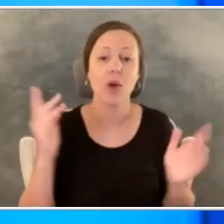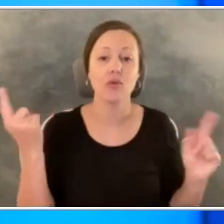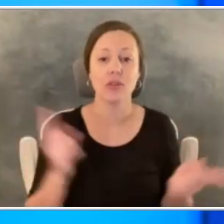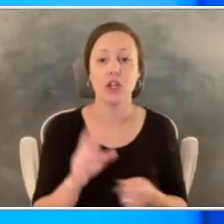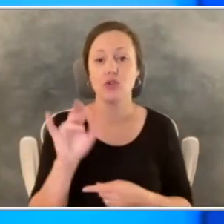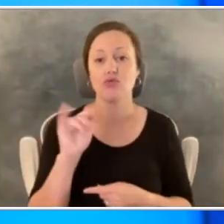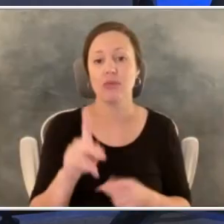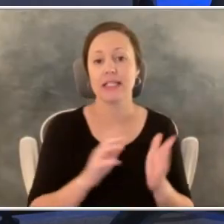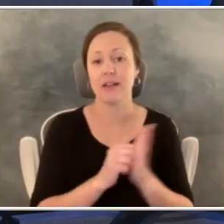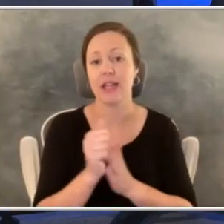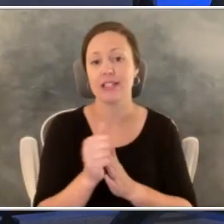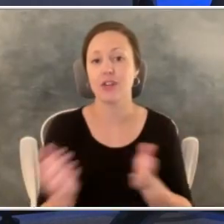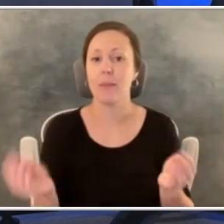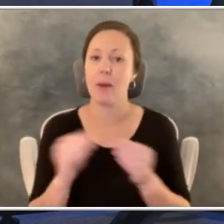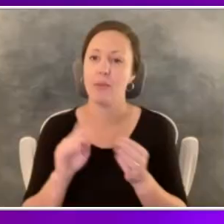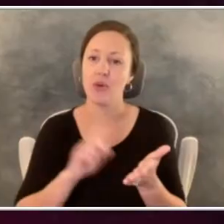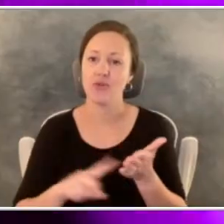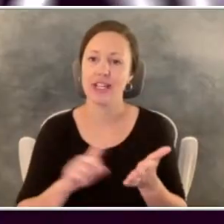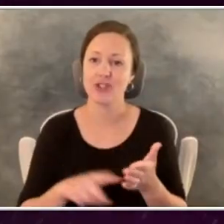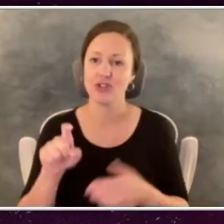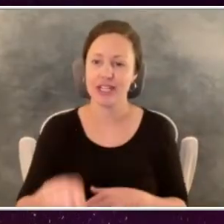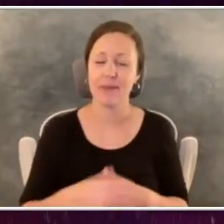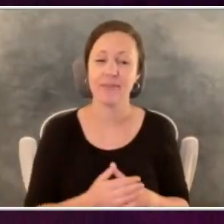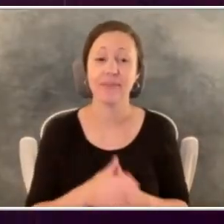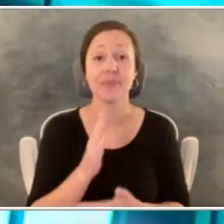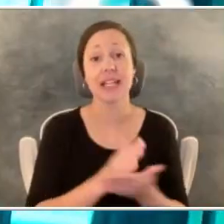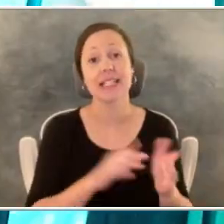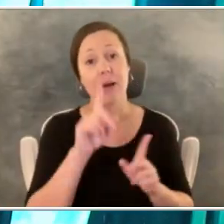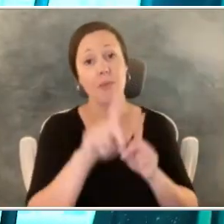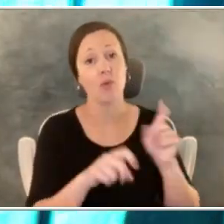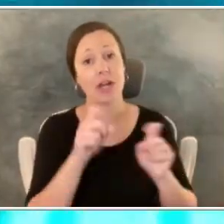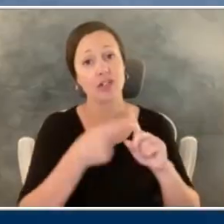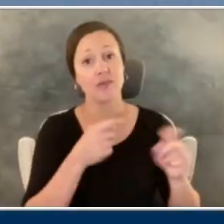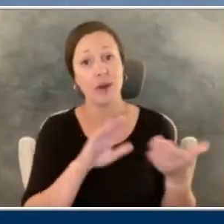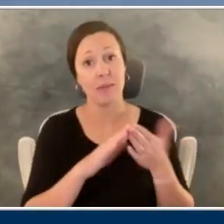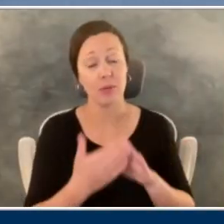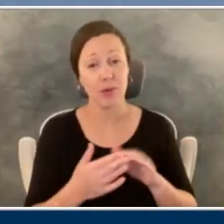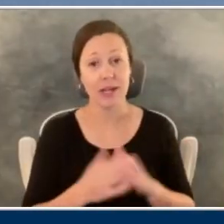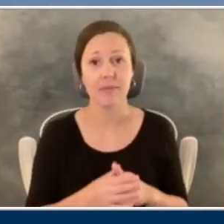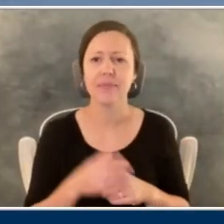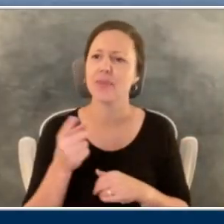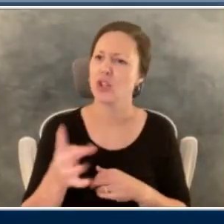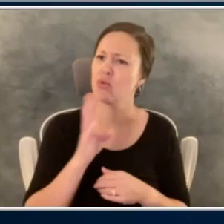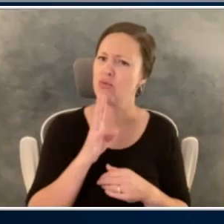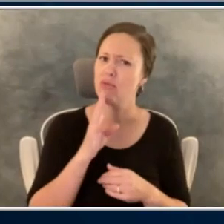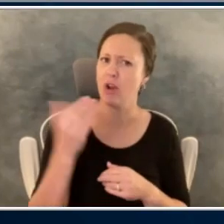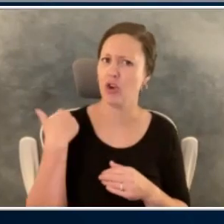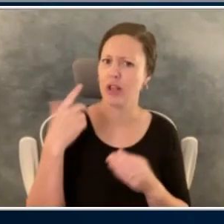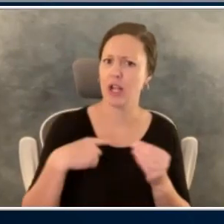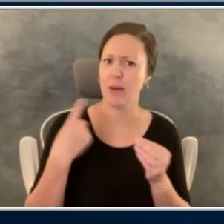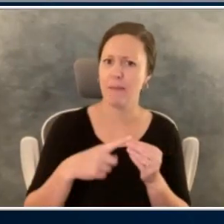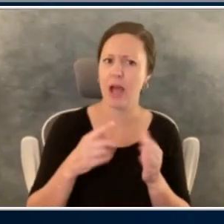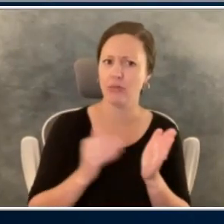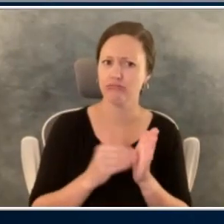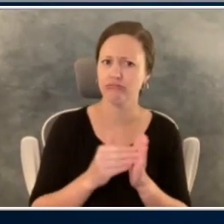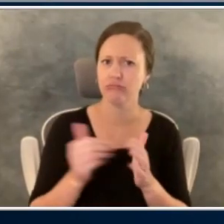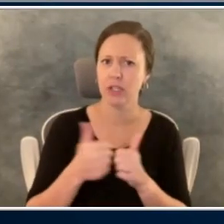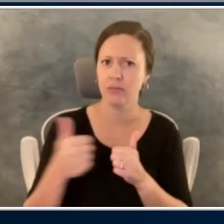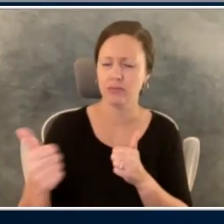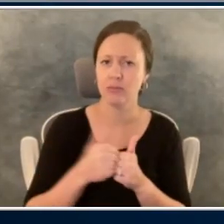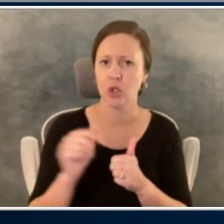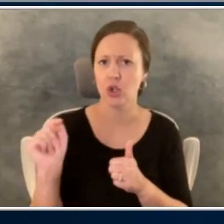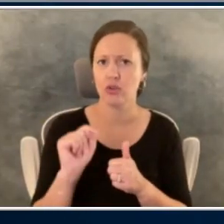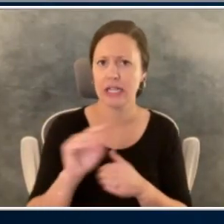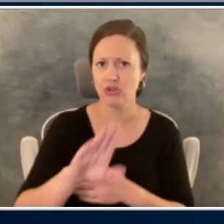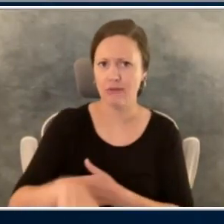needed. Let's get to some questions from our community. Jeremy wants to know, you talked earlier about the frequent urination at night. Are there other symptoms as well